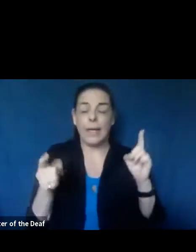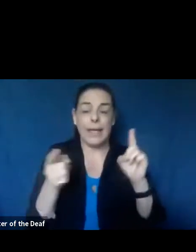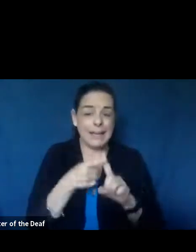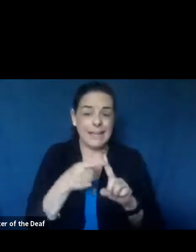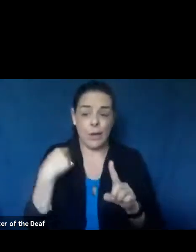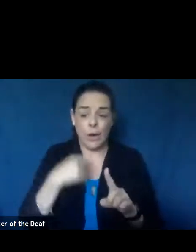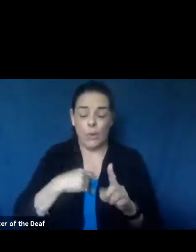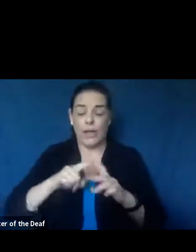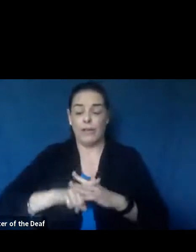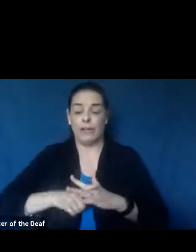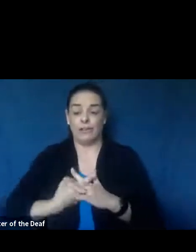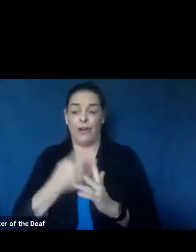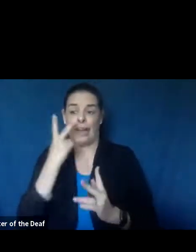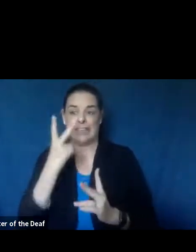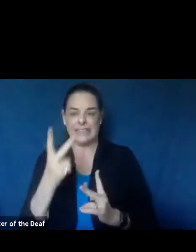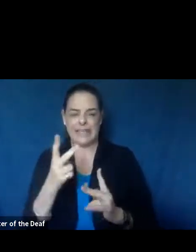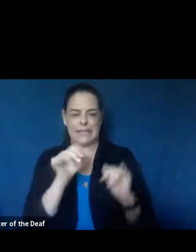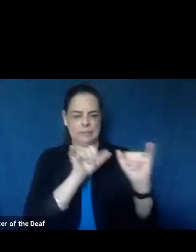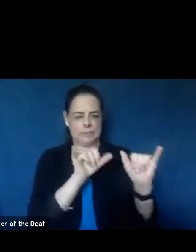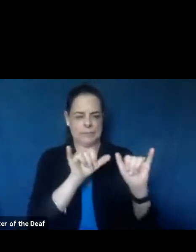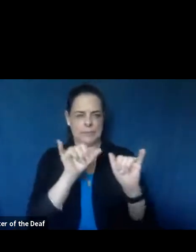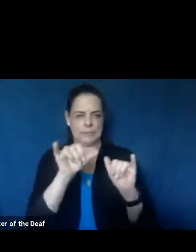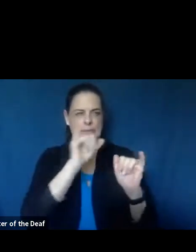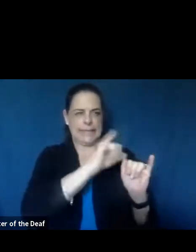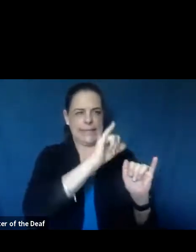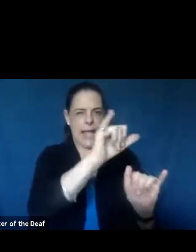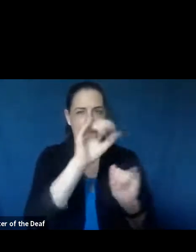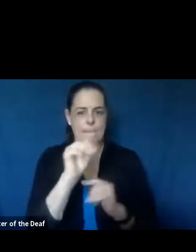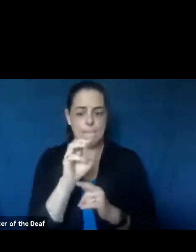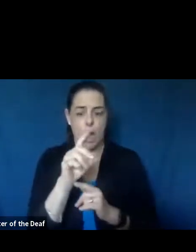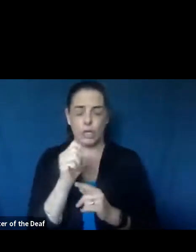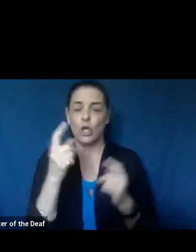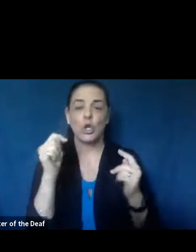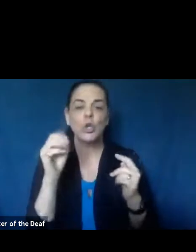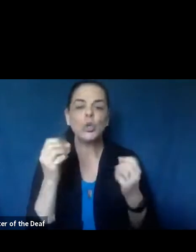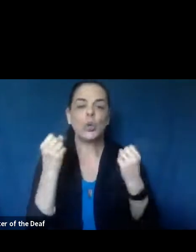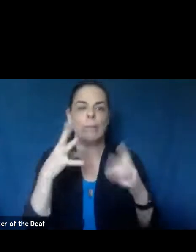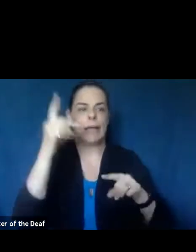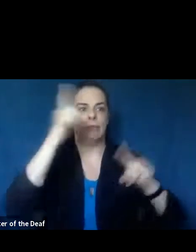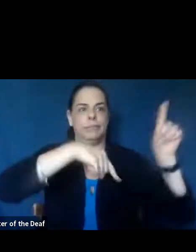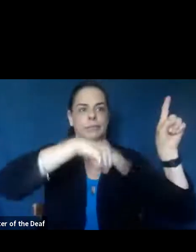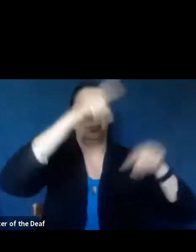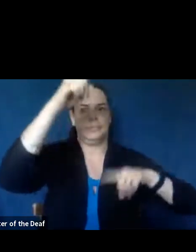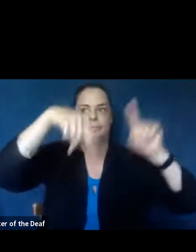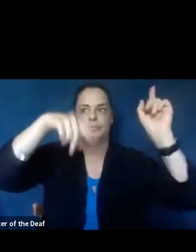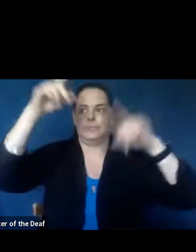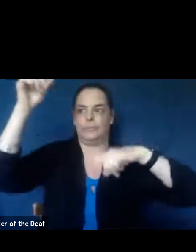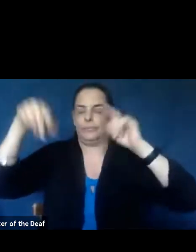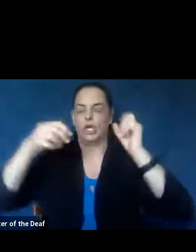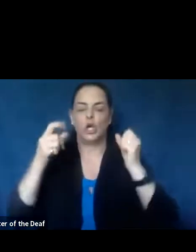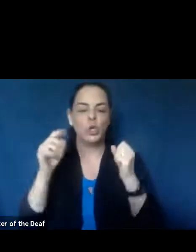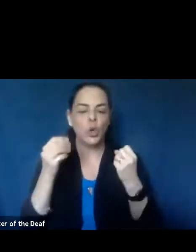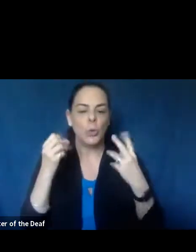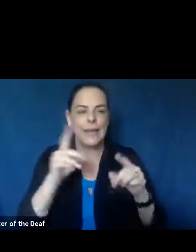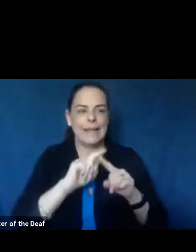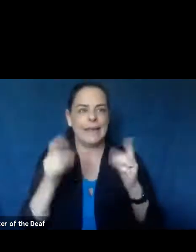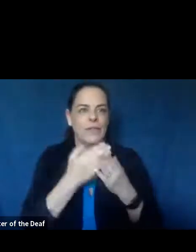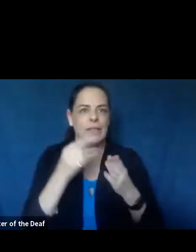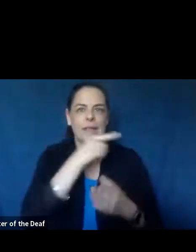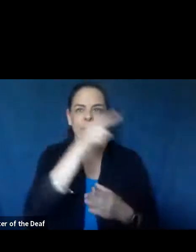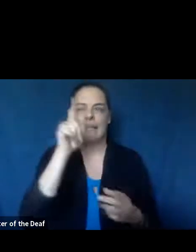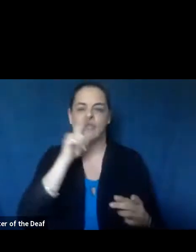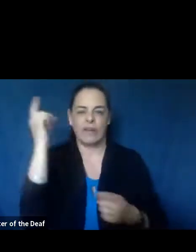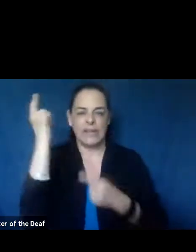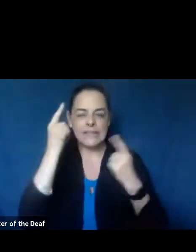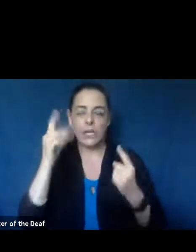start seeing some consistency in models, there's too many variables and there's too many different things that they're looking at, and there's too many